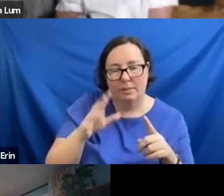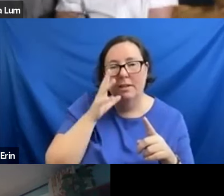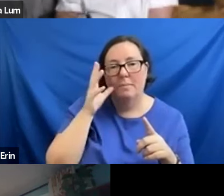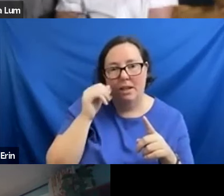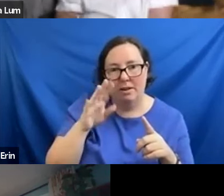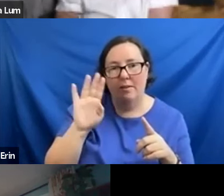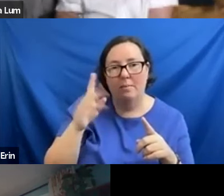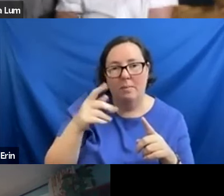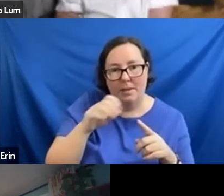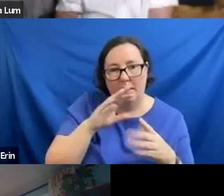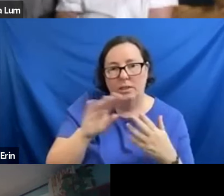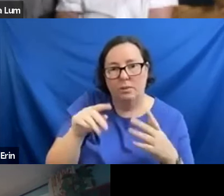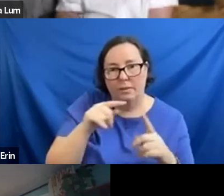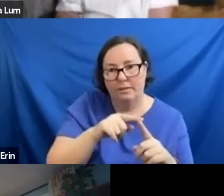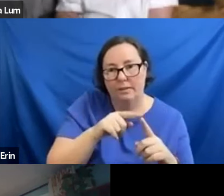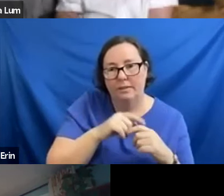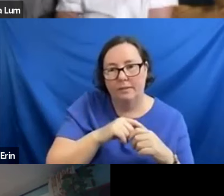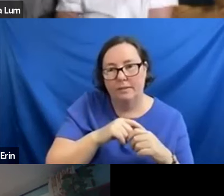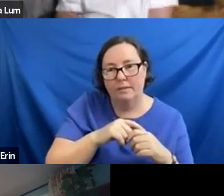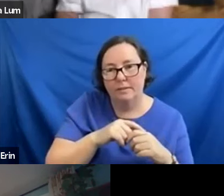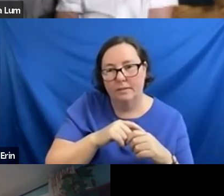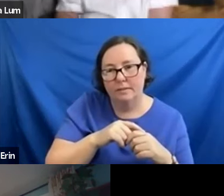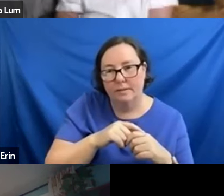Public School. Mr.